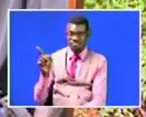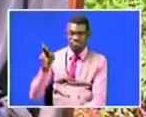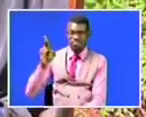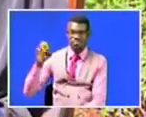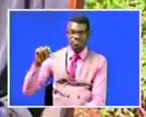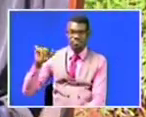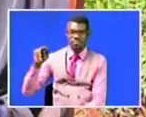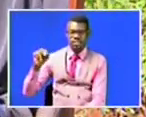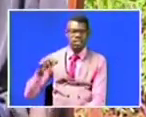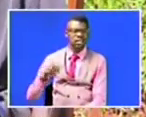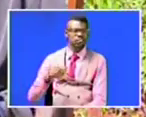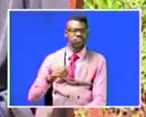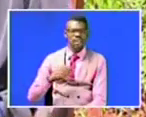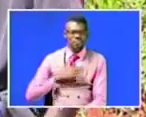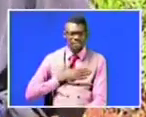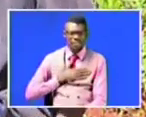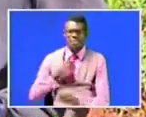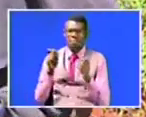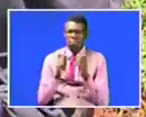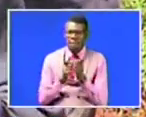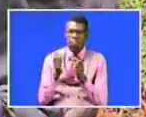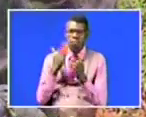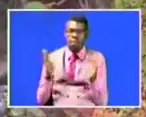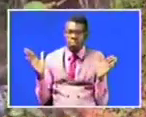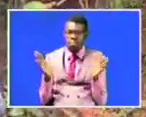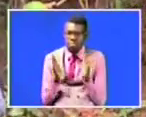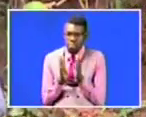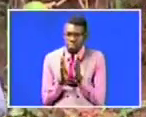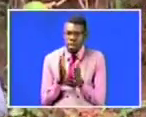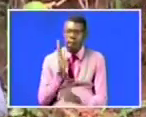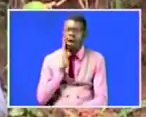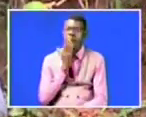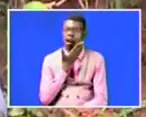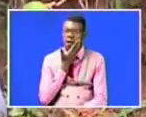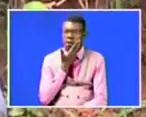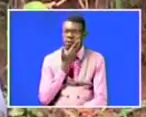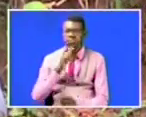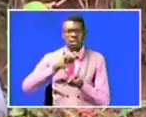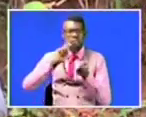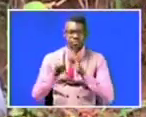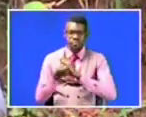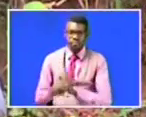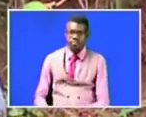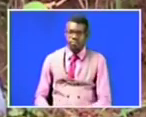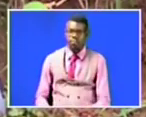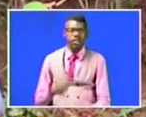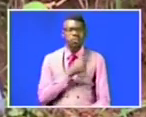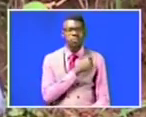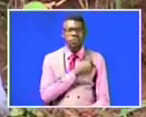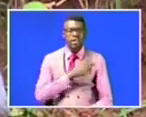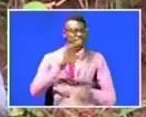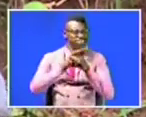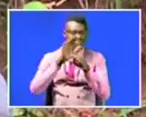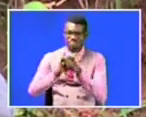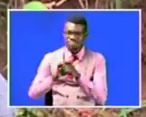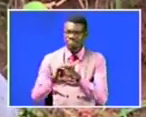feeling chest pains, losing her weight and noticing a change in her skin color. A number of hospitals were unable to find